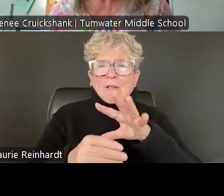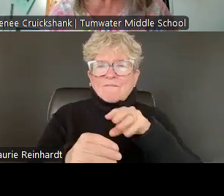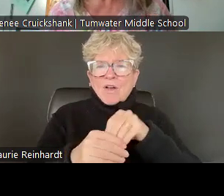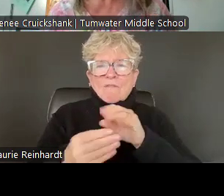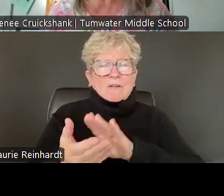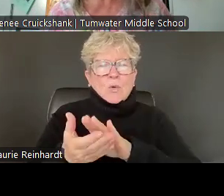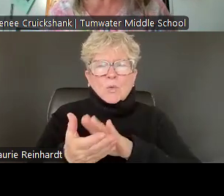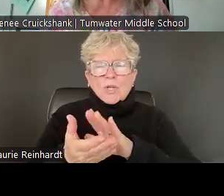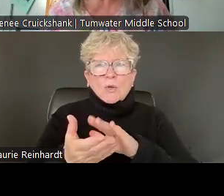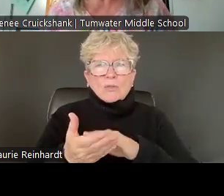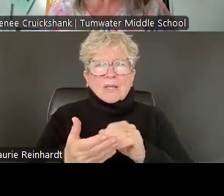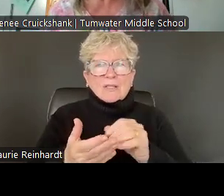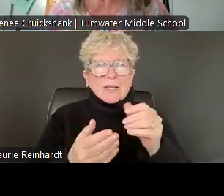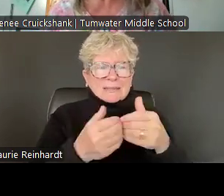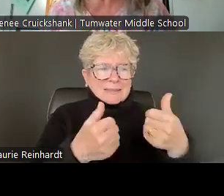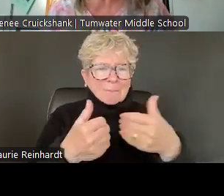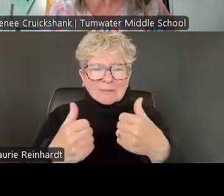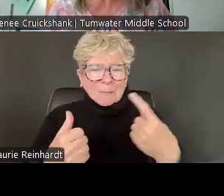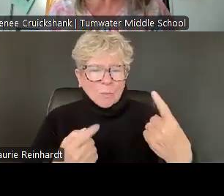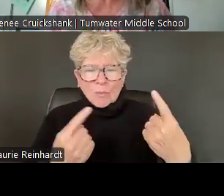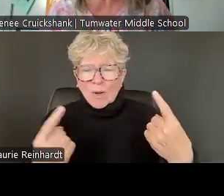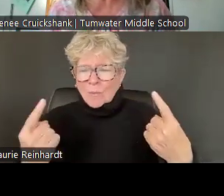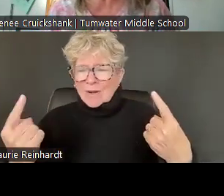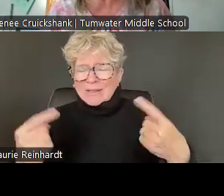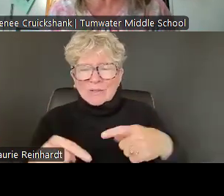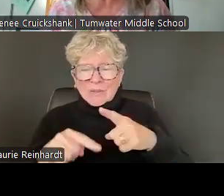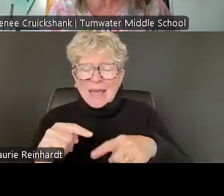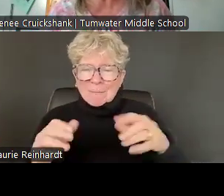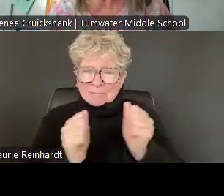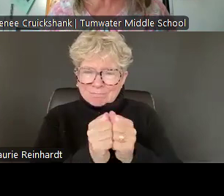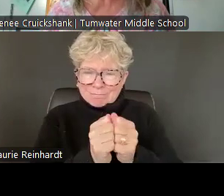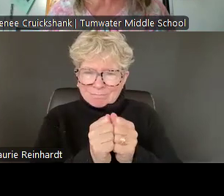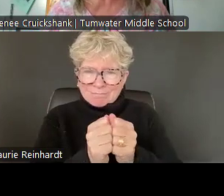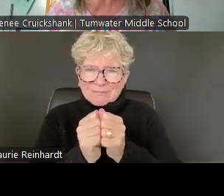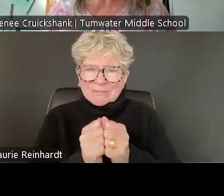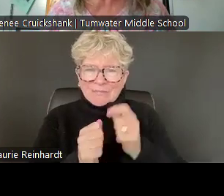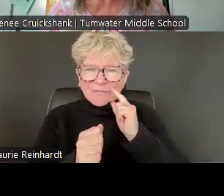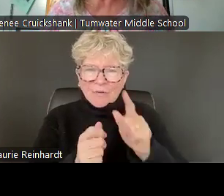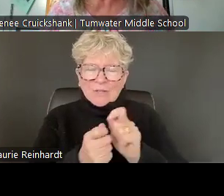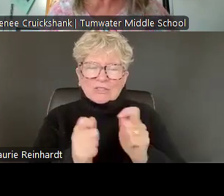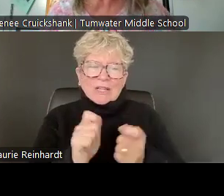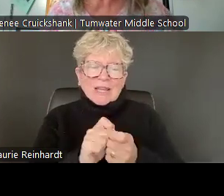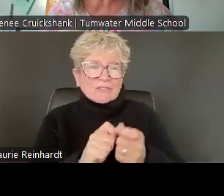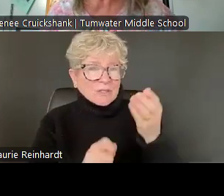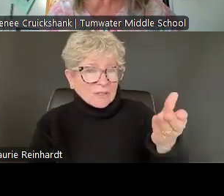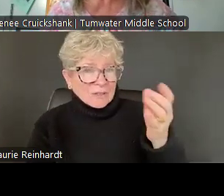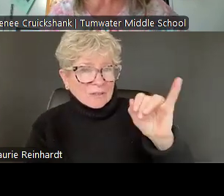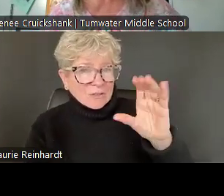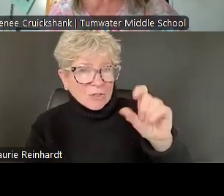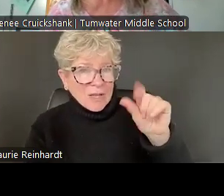vacuum. And if we want change, and that's part of, I think, Jocelyn, your question, what can everybody else do?